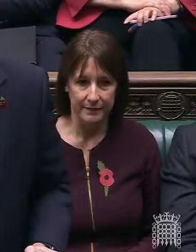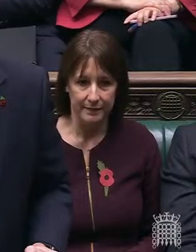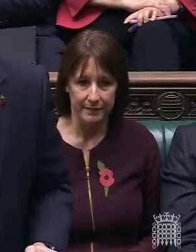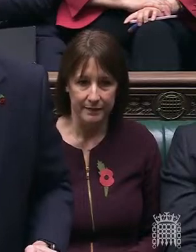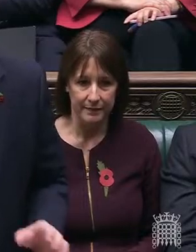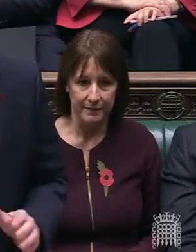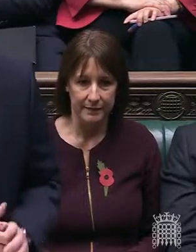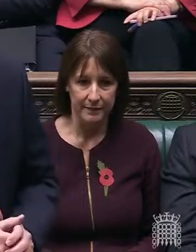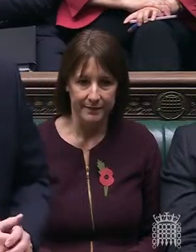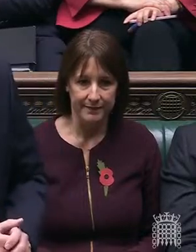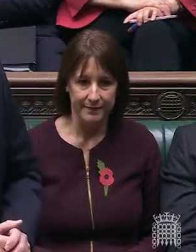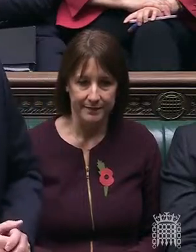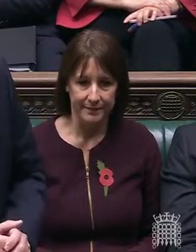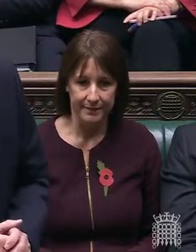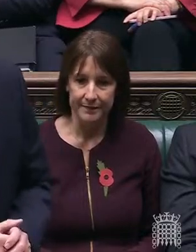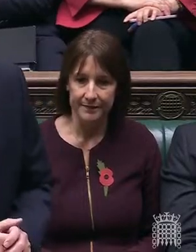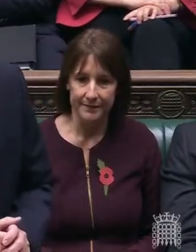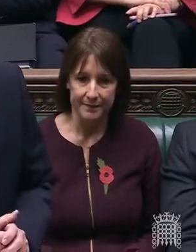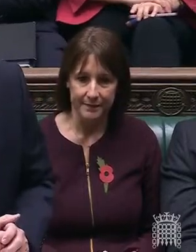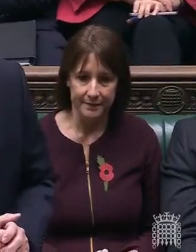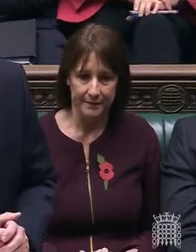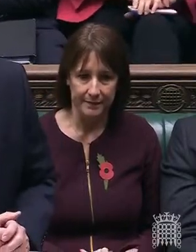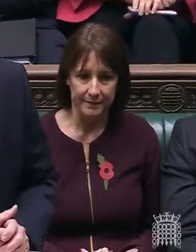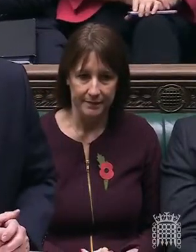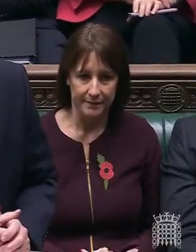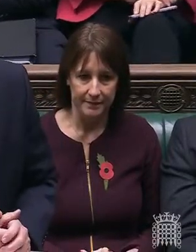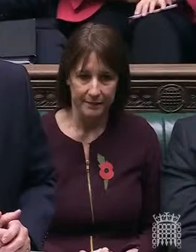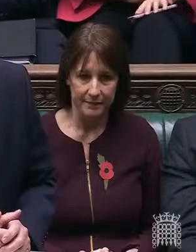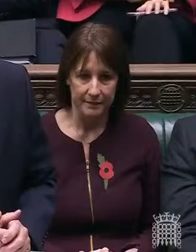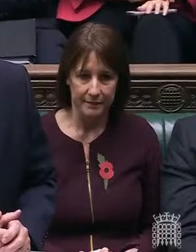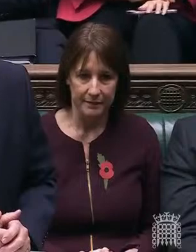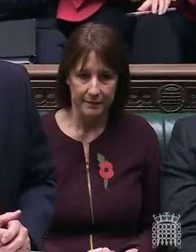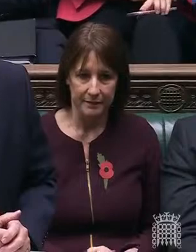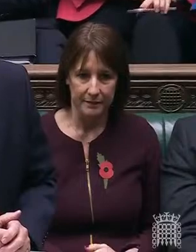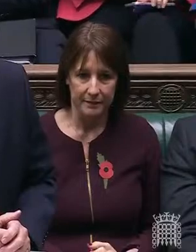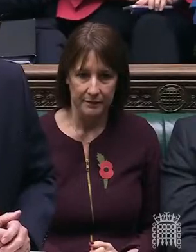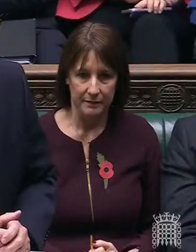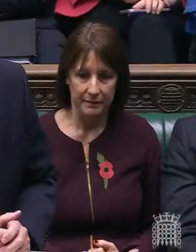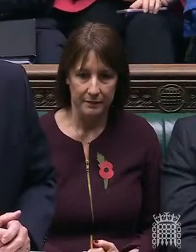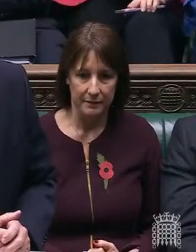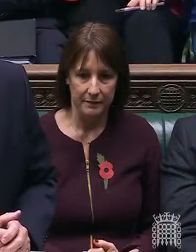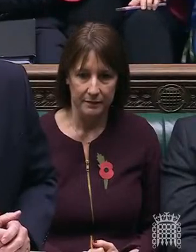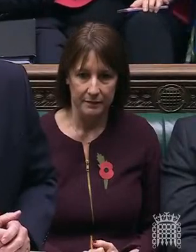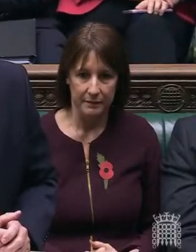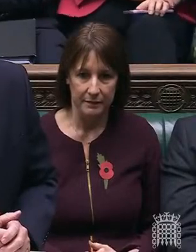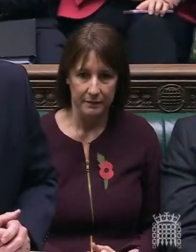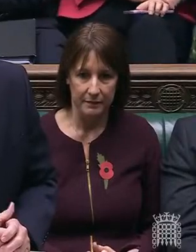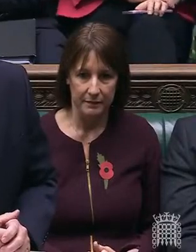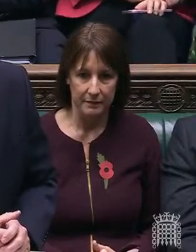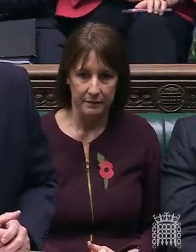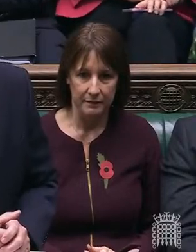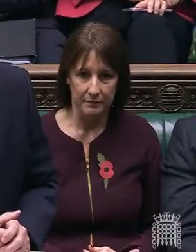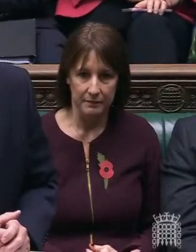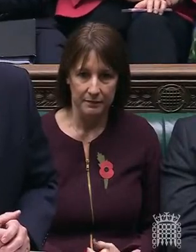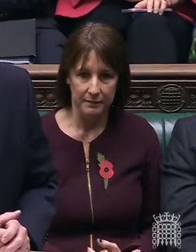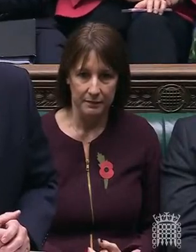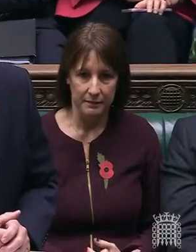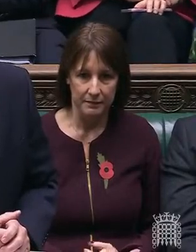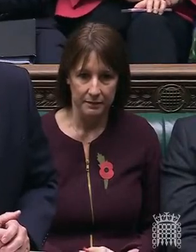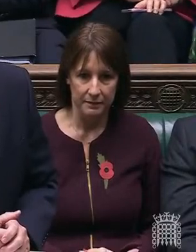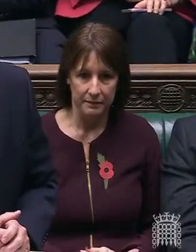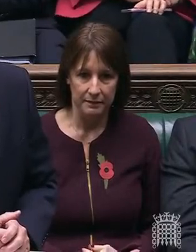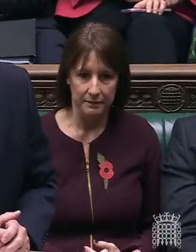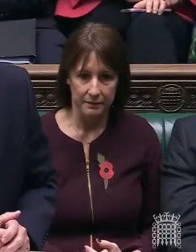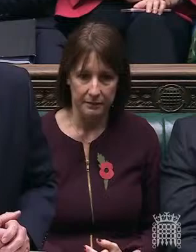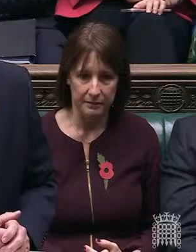and democracy. And having had dinner with President-elect Trump just a few weeks ago, I look forward to working with him in